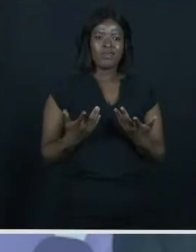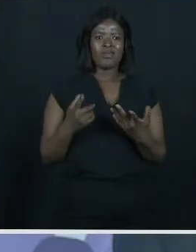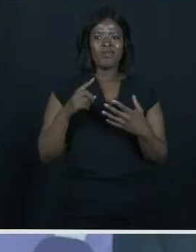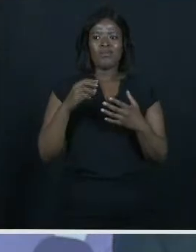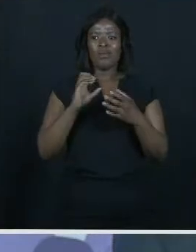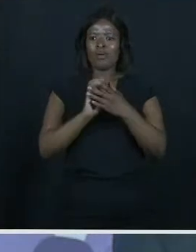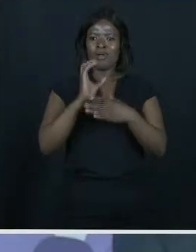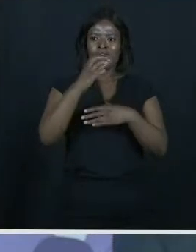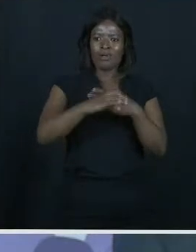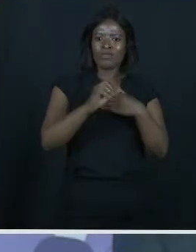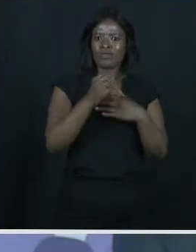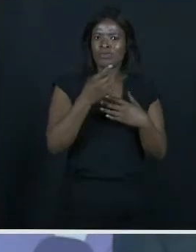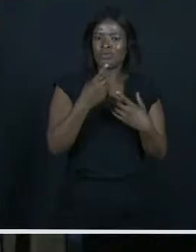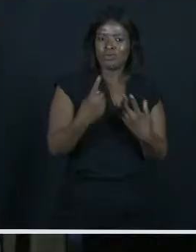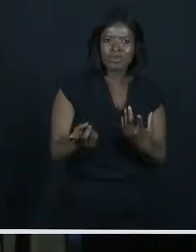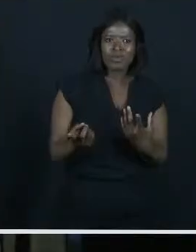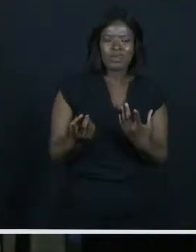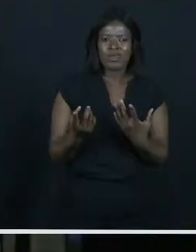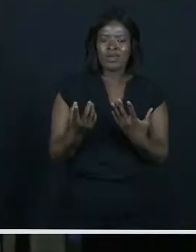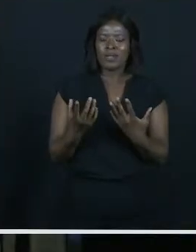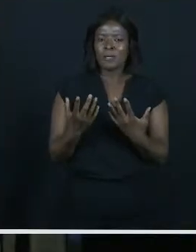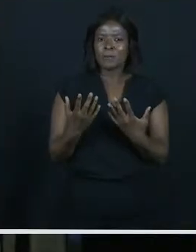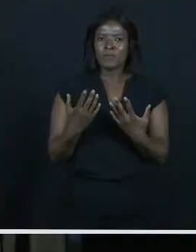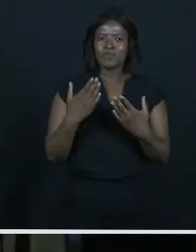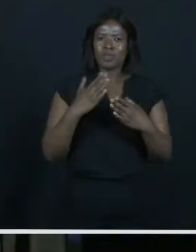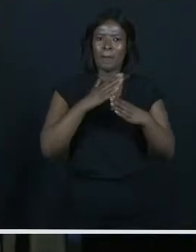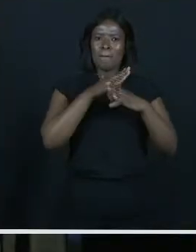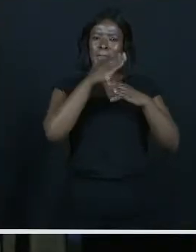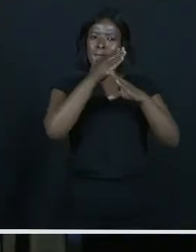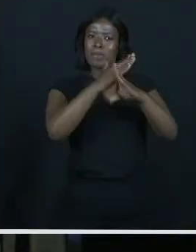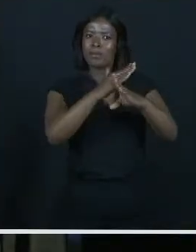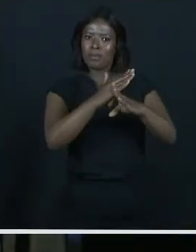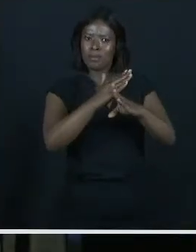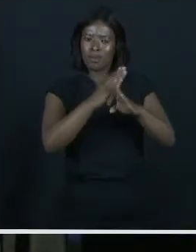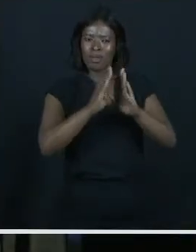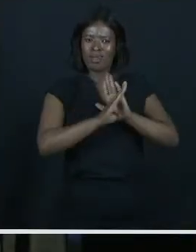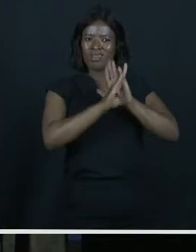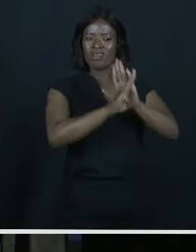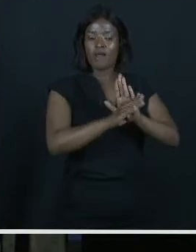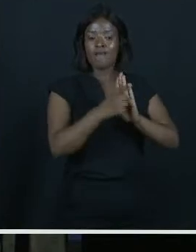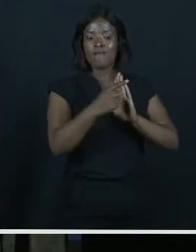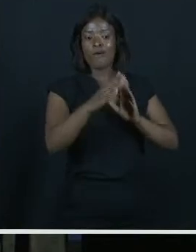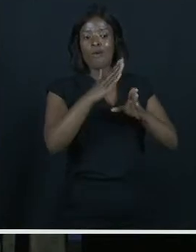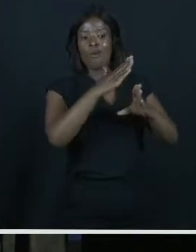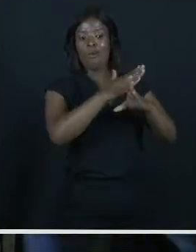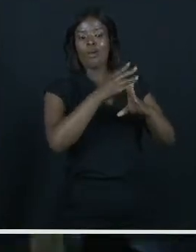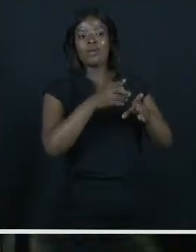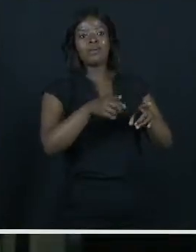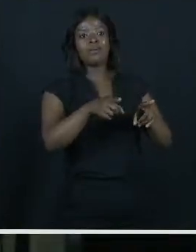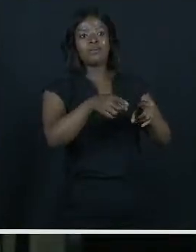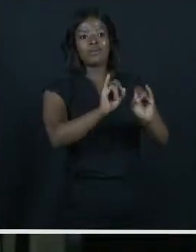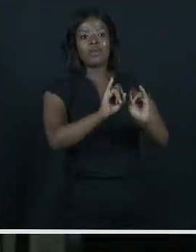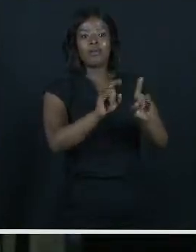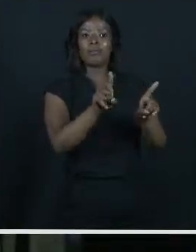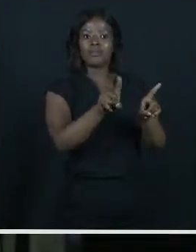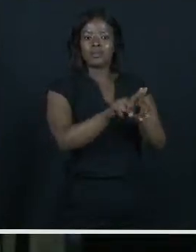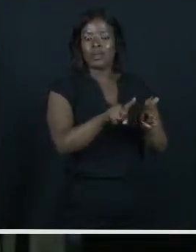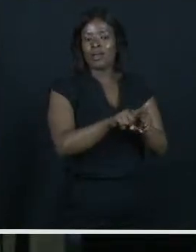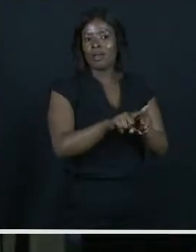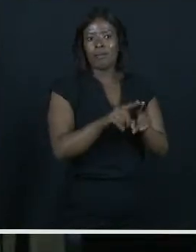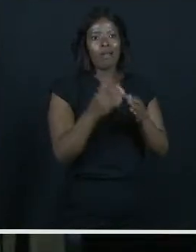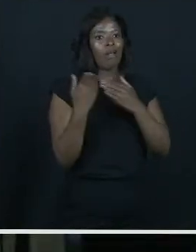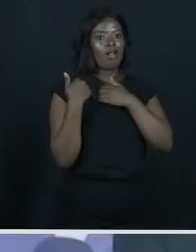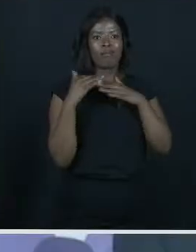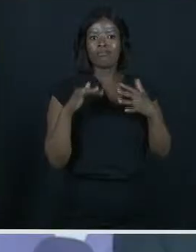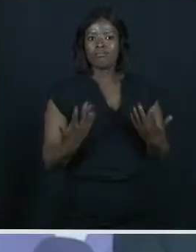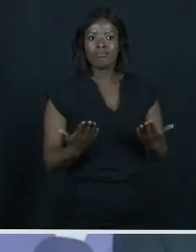Convention to prevent violence and harassment at work because our workplaces are not safe. Schools